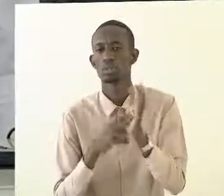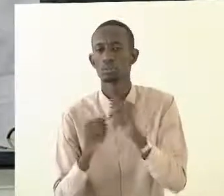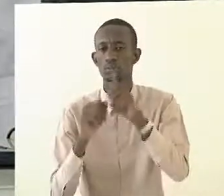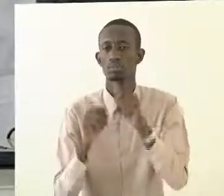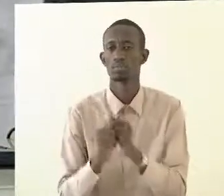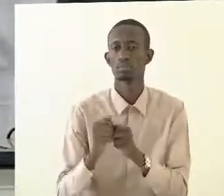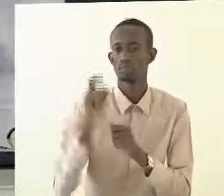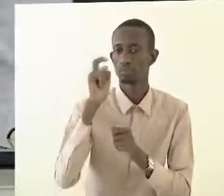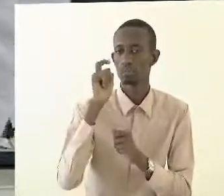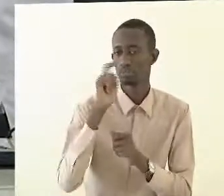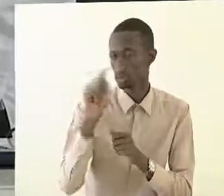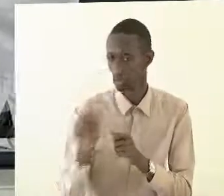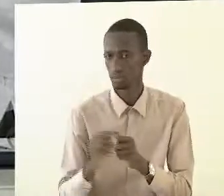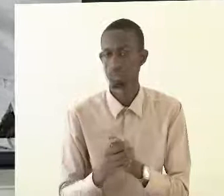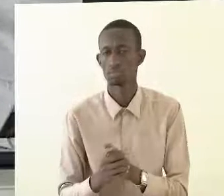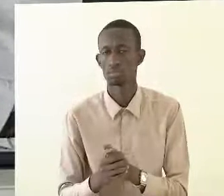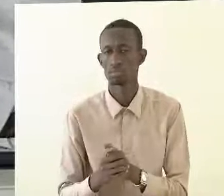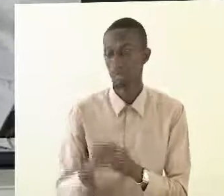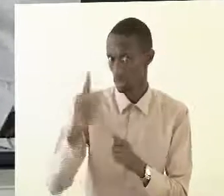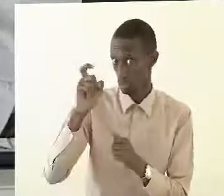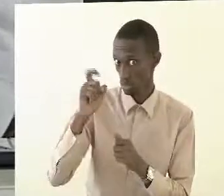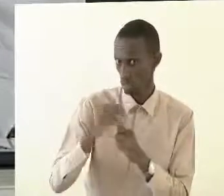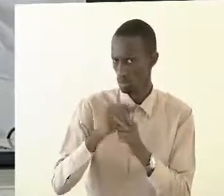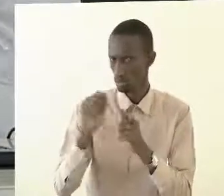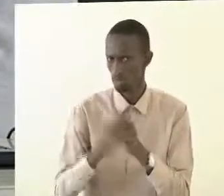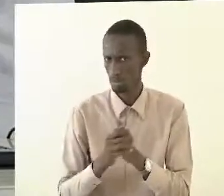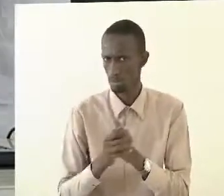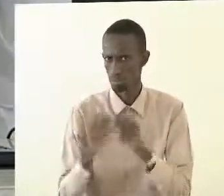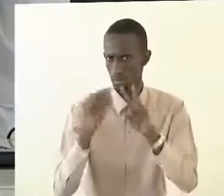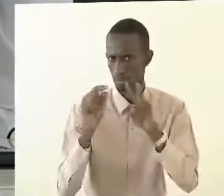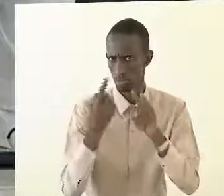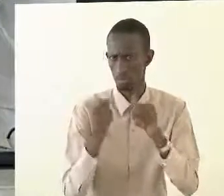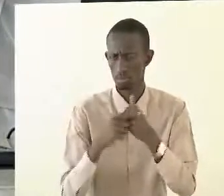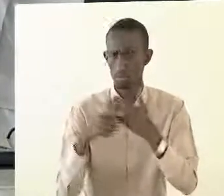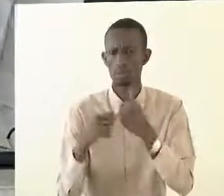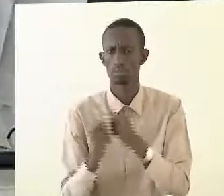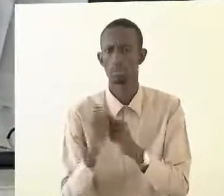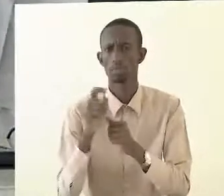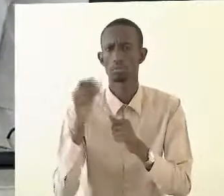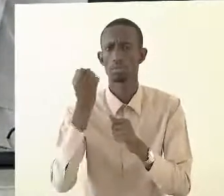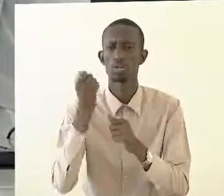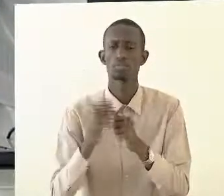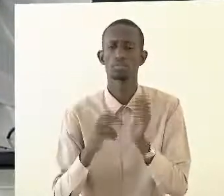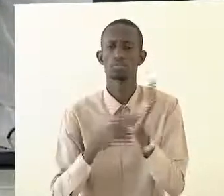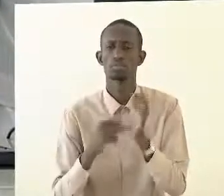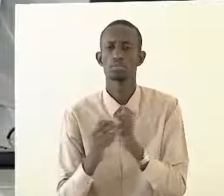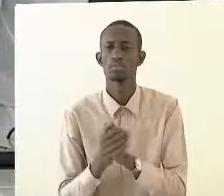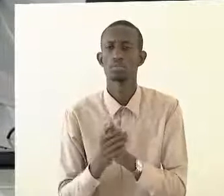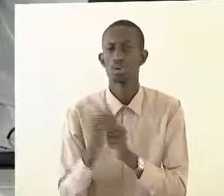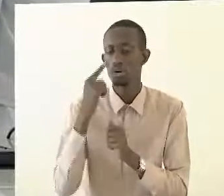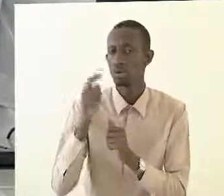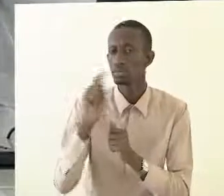z. Then dx divided by square root of 1 minus x squared is dz. And you get